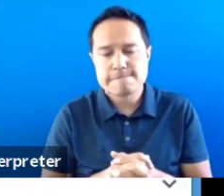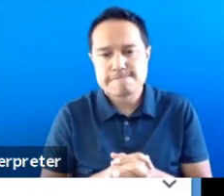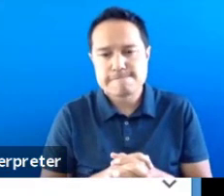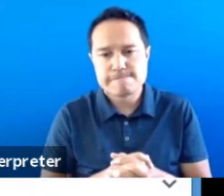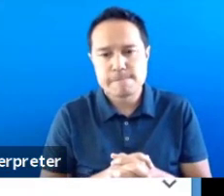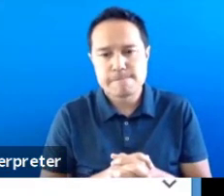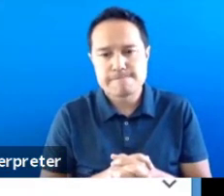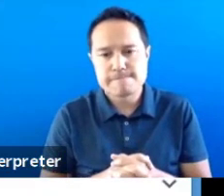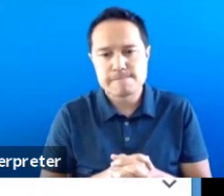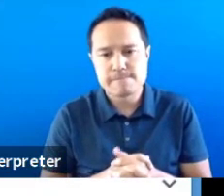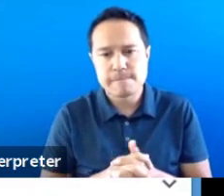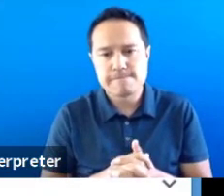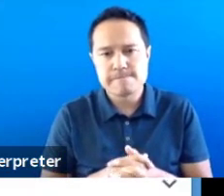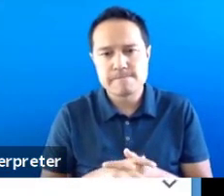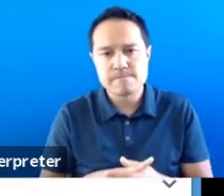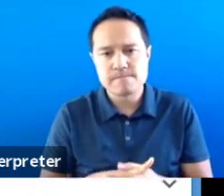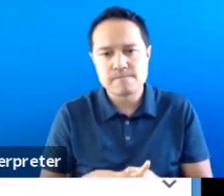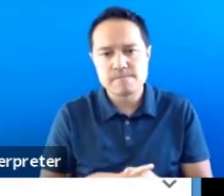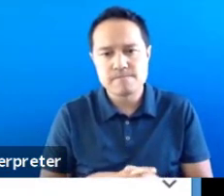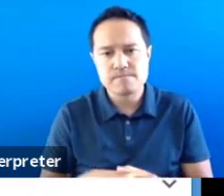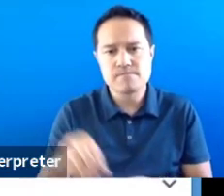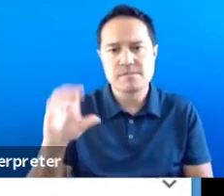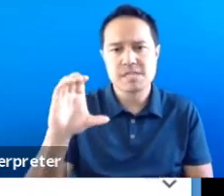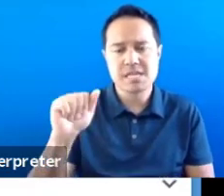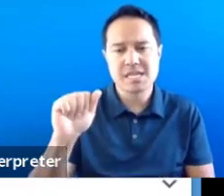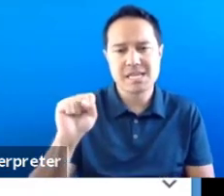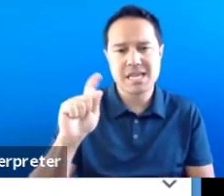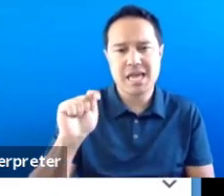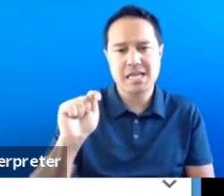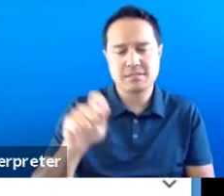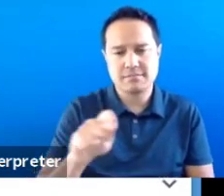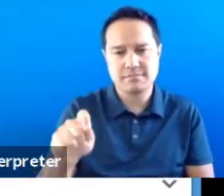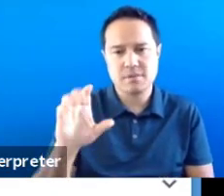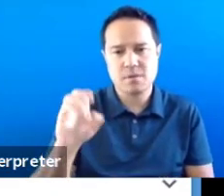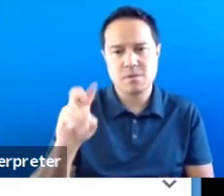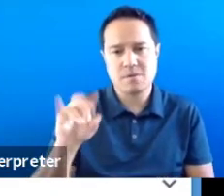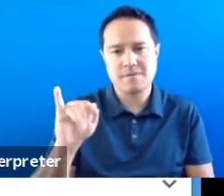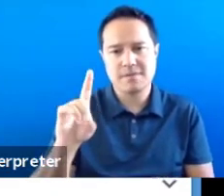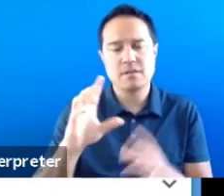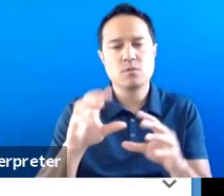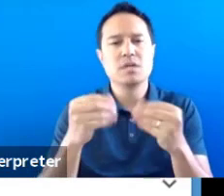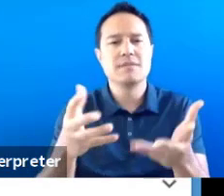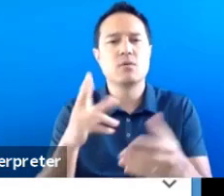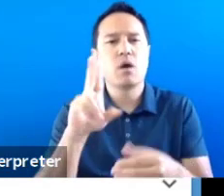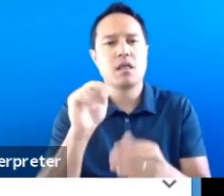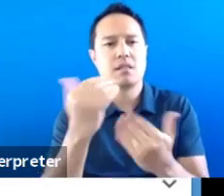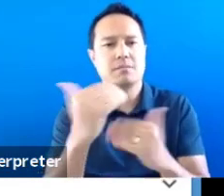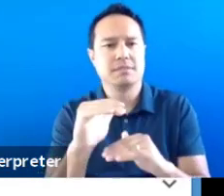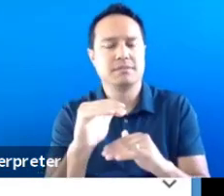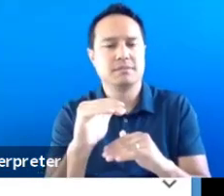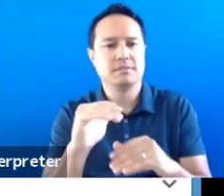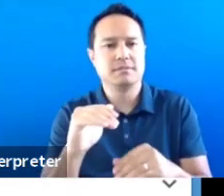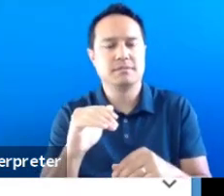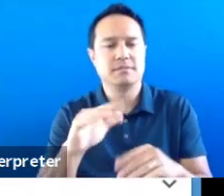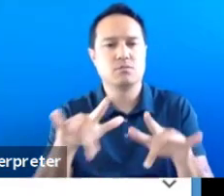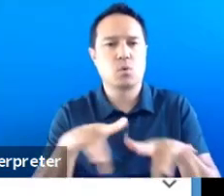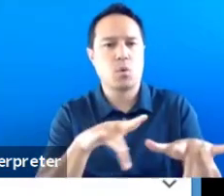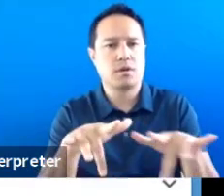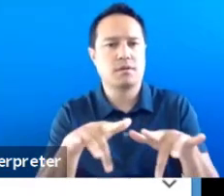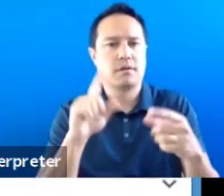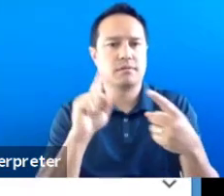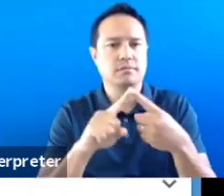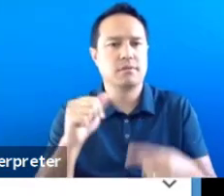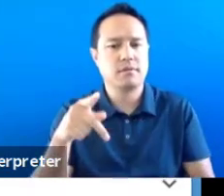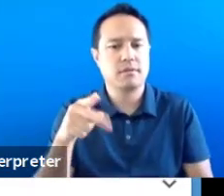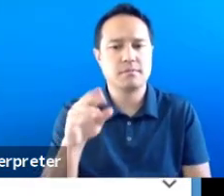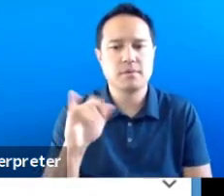cast_COVID. And it gets you free unlimited access through the end of April. That definitely will help you with that. So I'm taking a look at some of the questions right